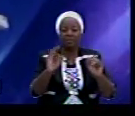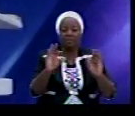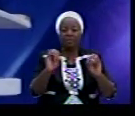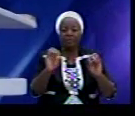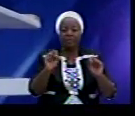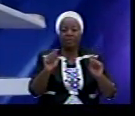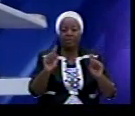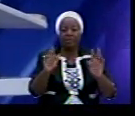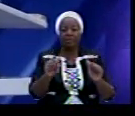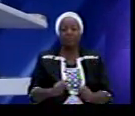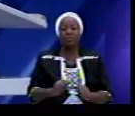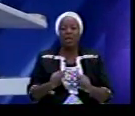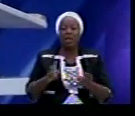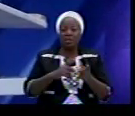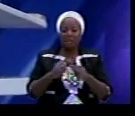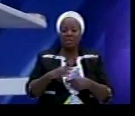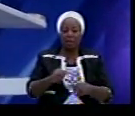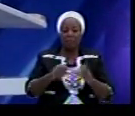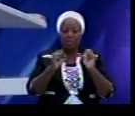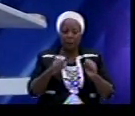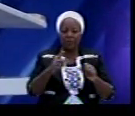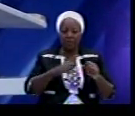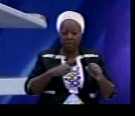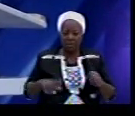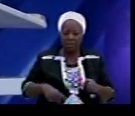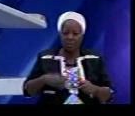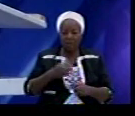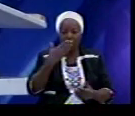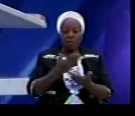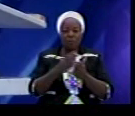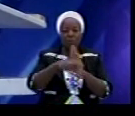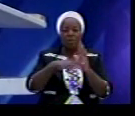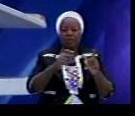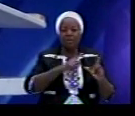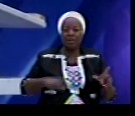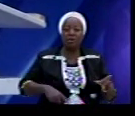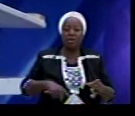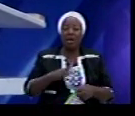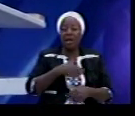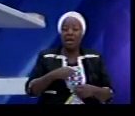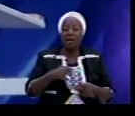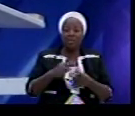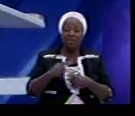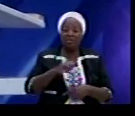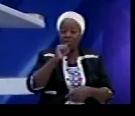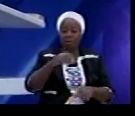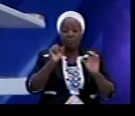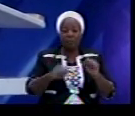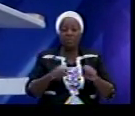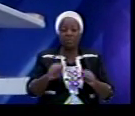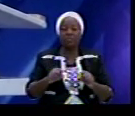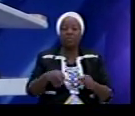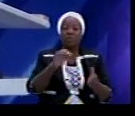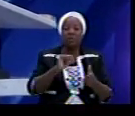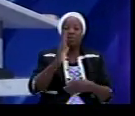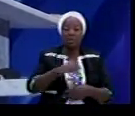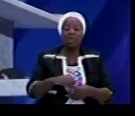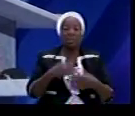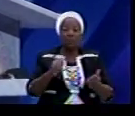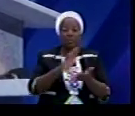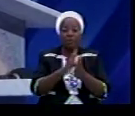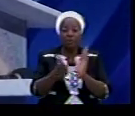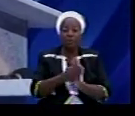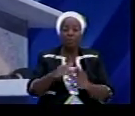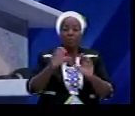of the Lord, the goodness of the Lord, and impossibilities that will become possible, there